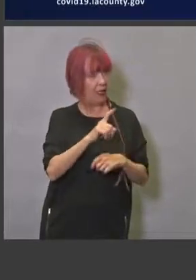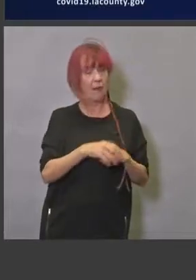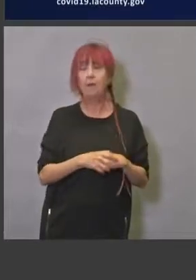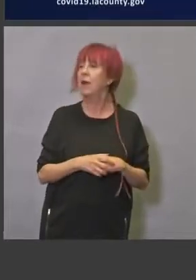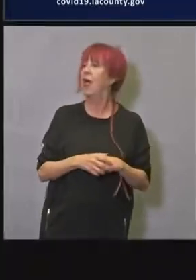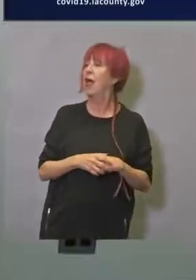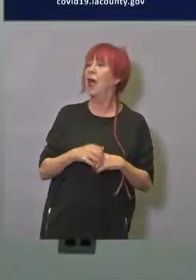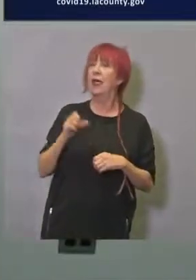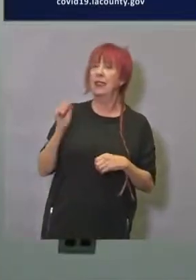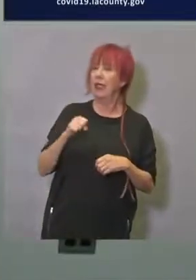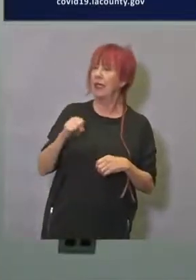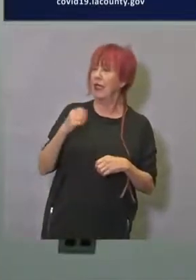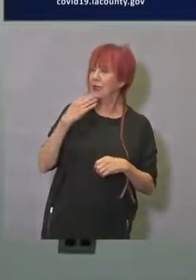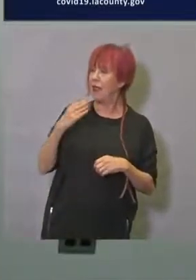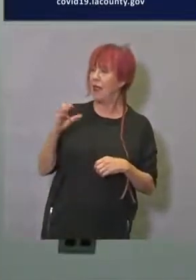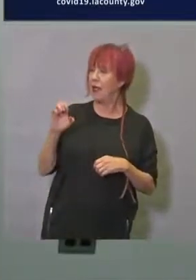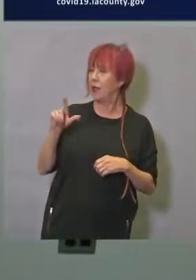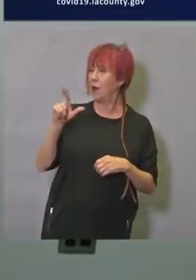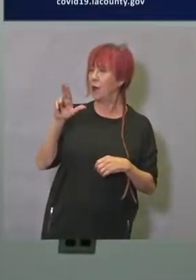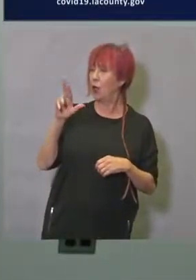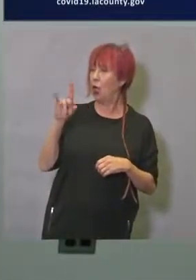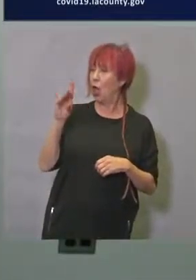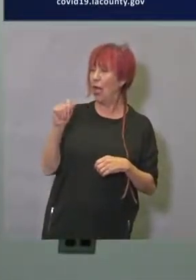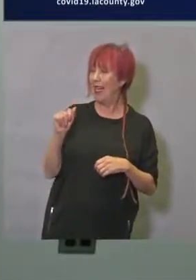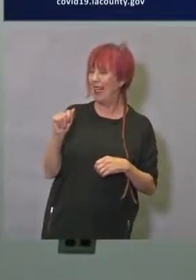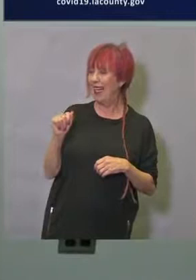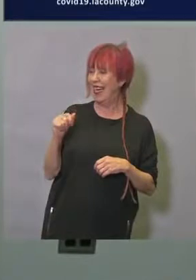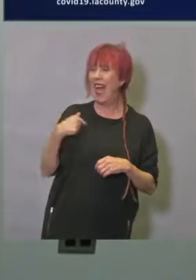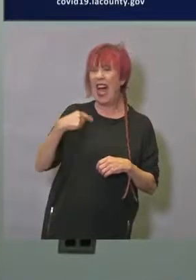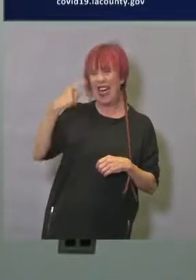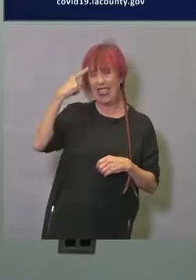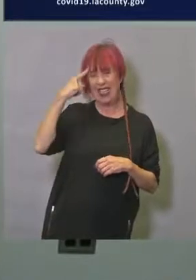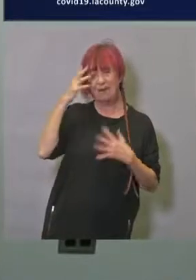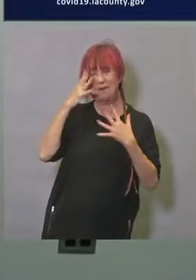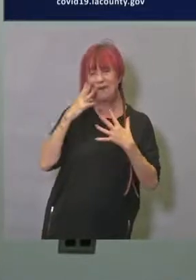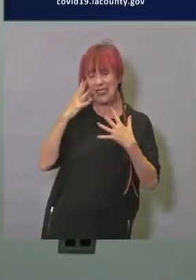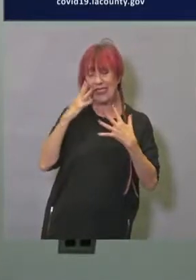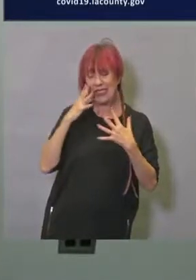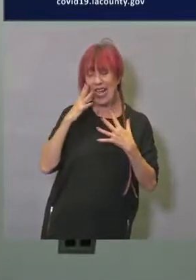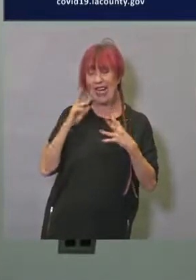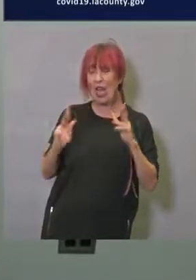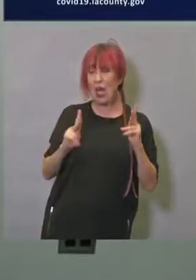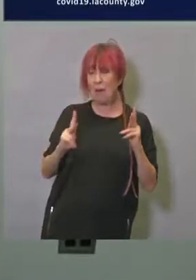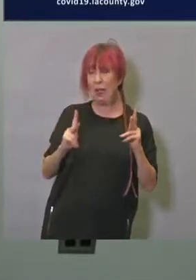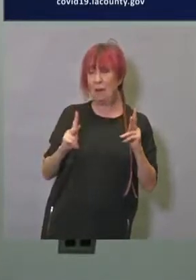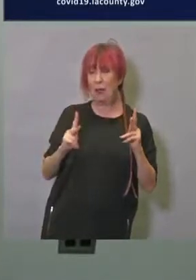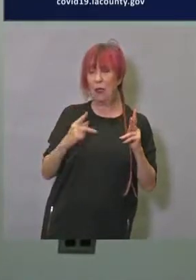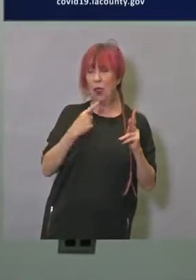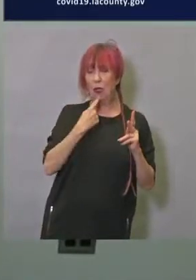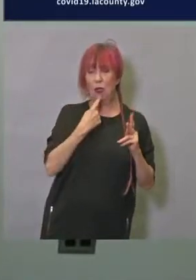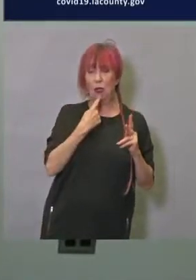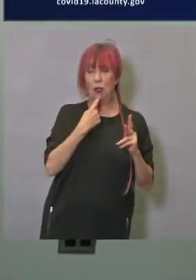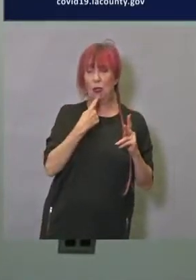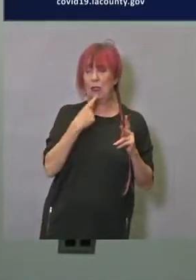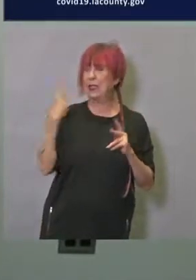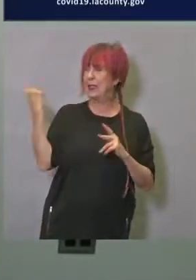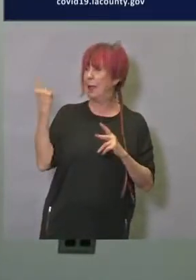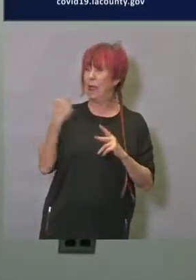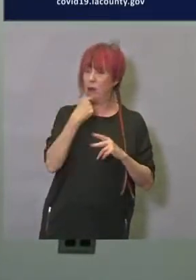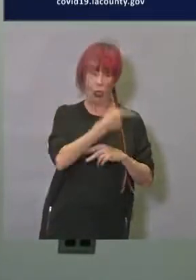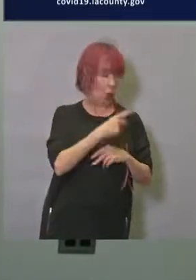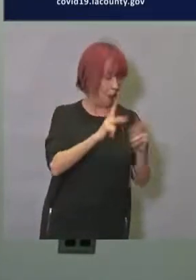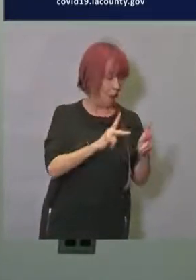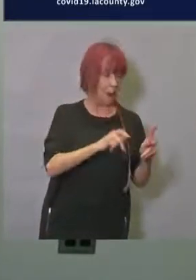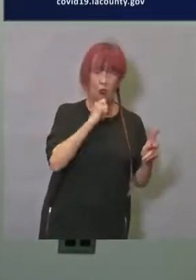Yeah, thanks, Claudia. I think it's unfortunate that people were told not to return to Bakersfield for their